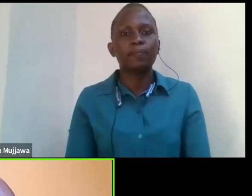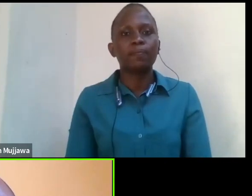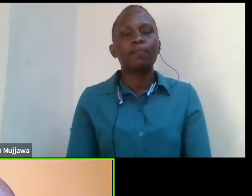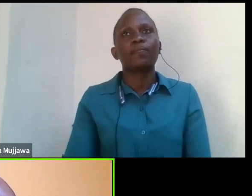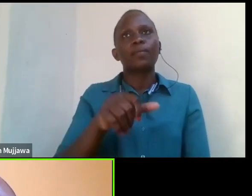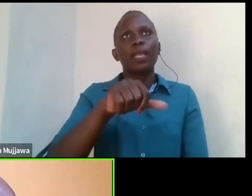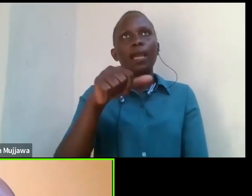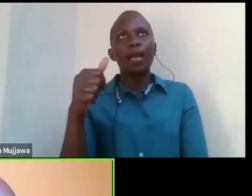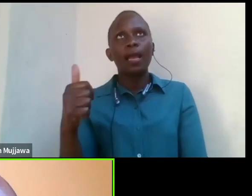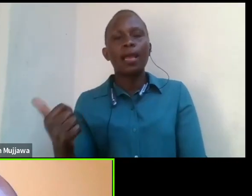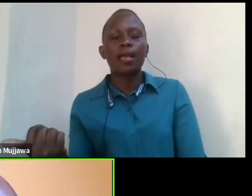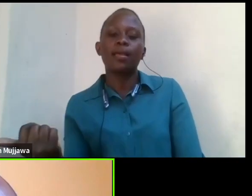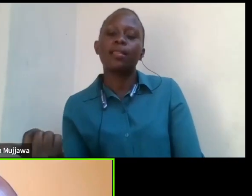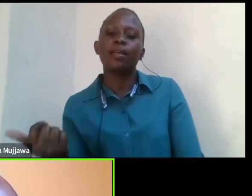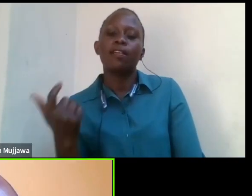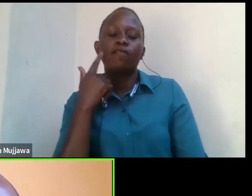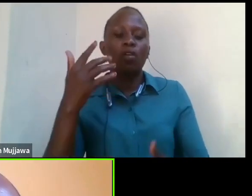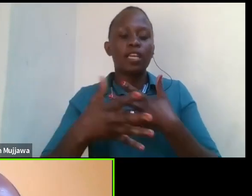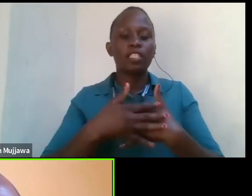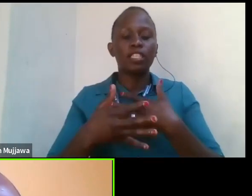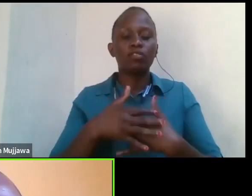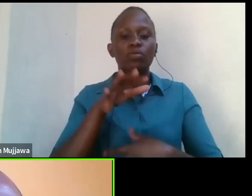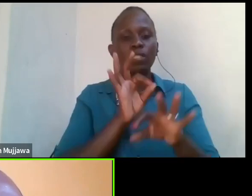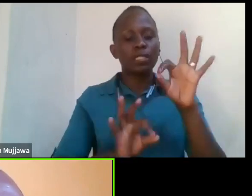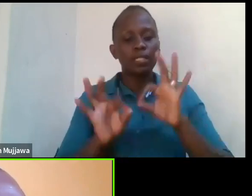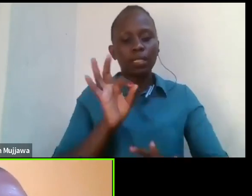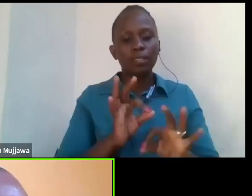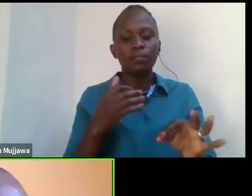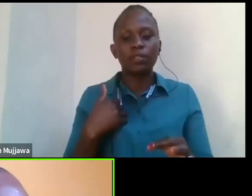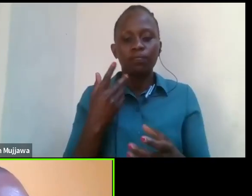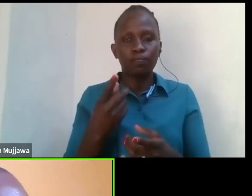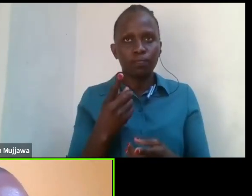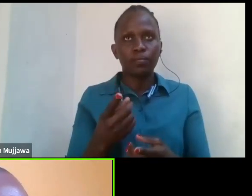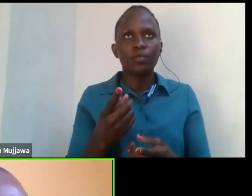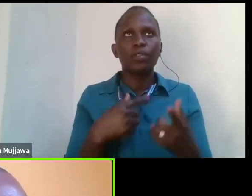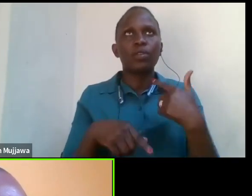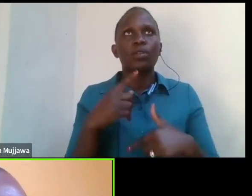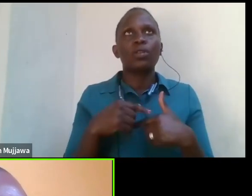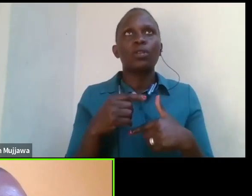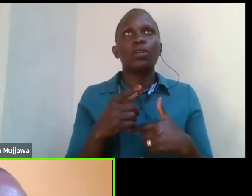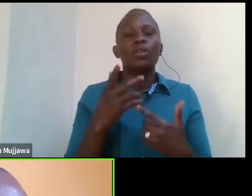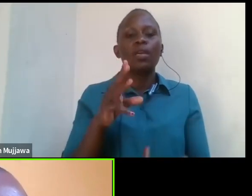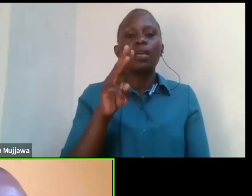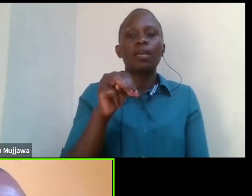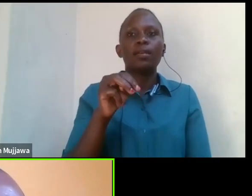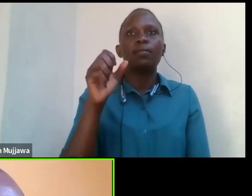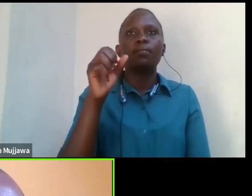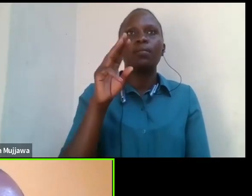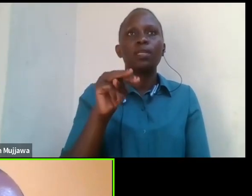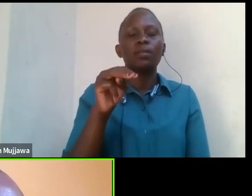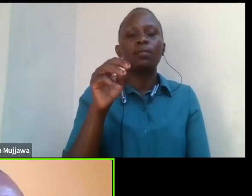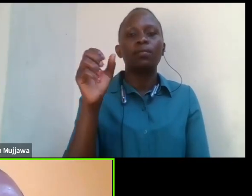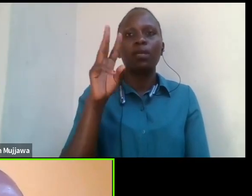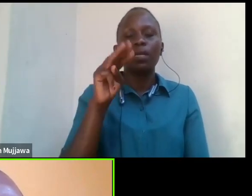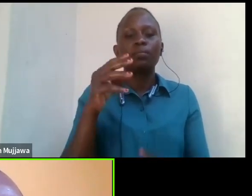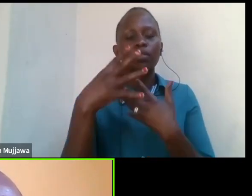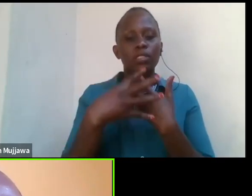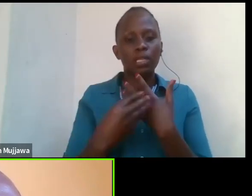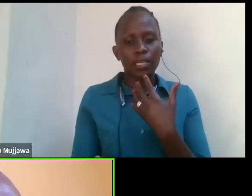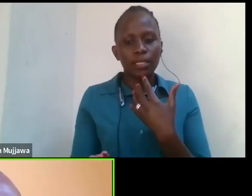of industrial designs. I will go back again to the MScan if they decided to make a device.